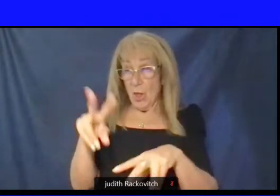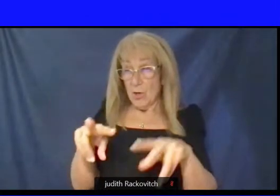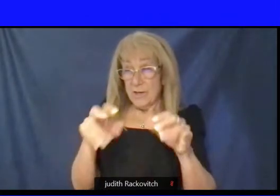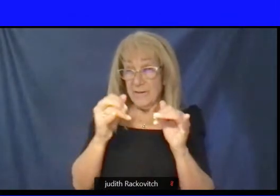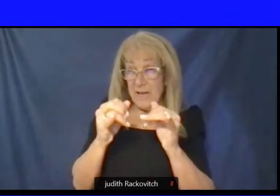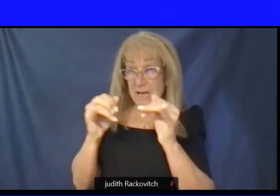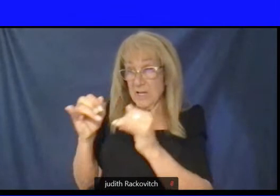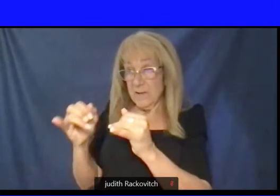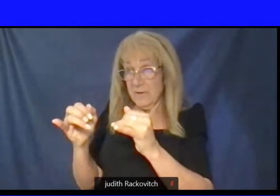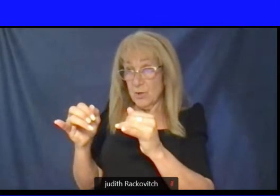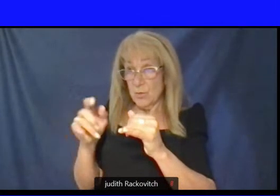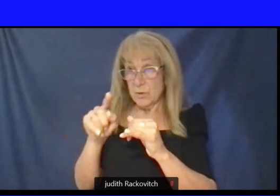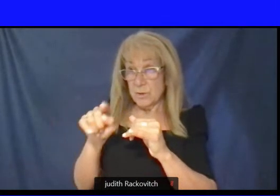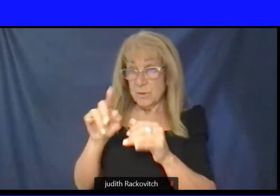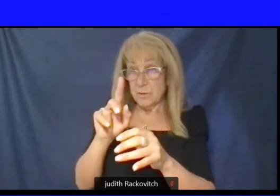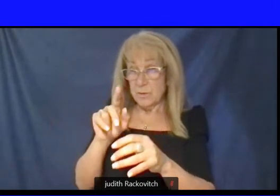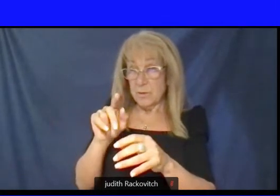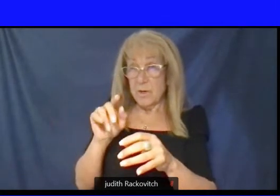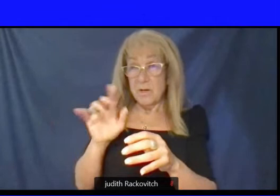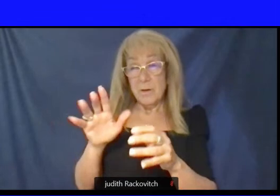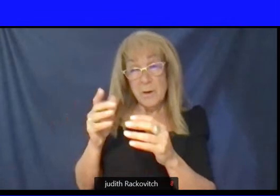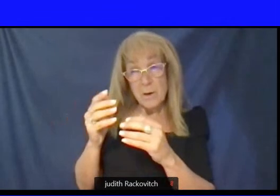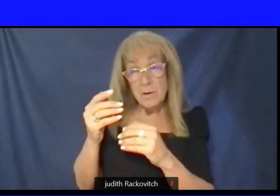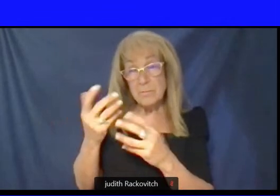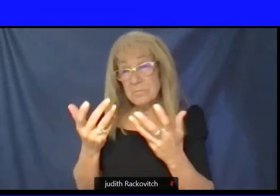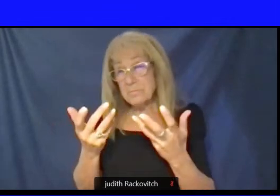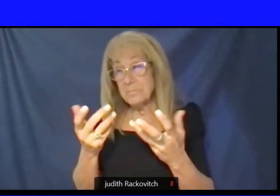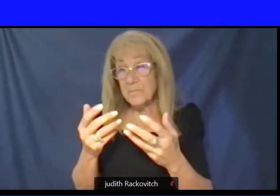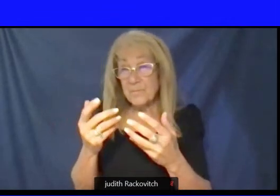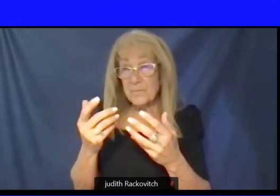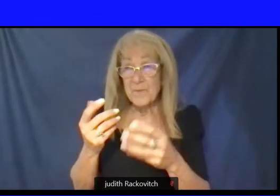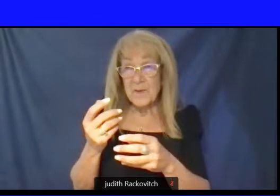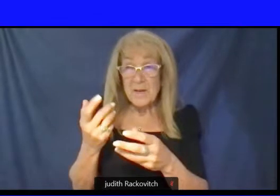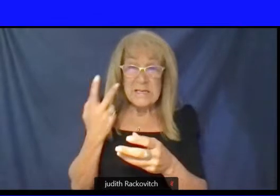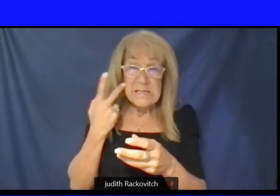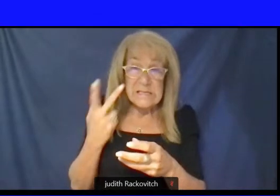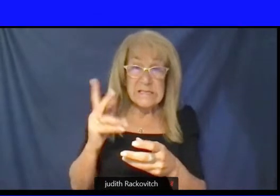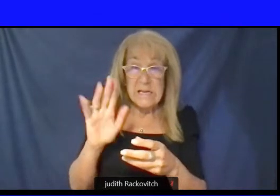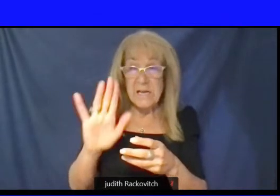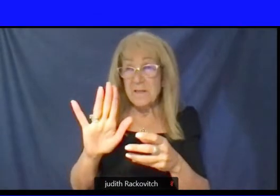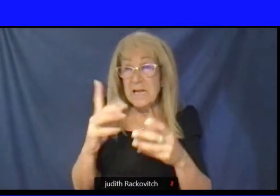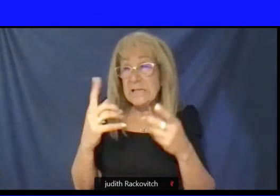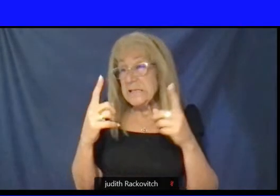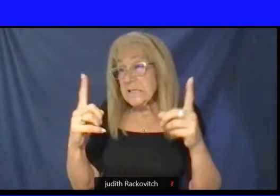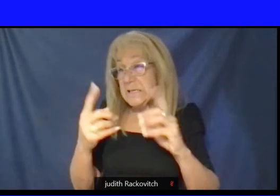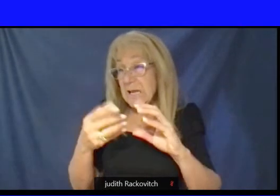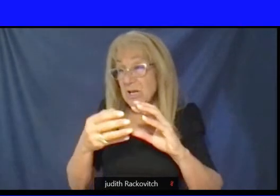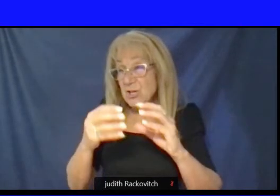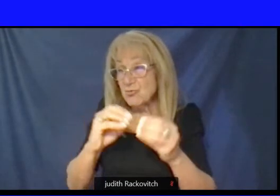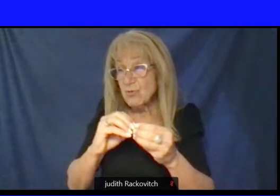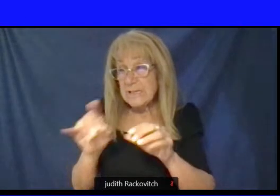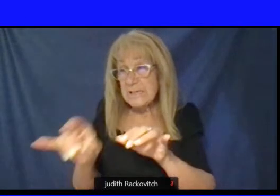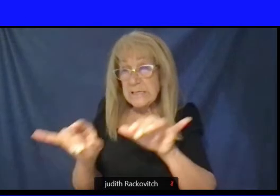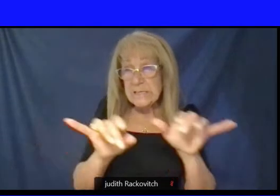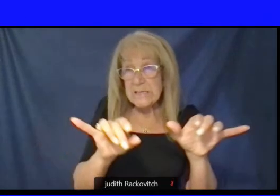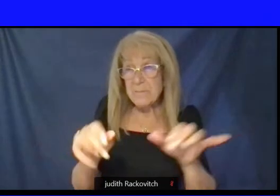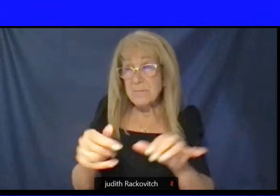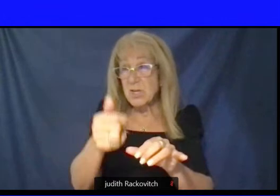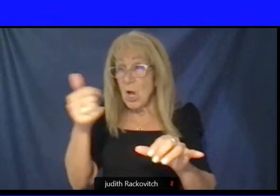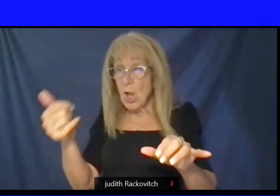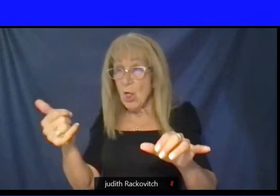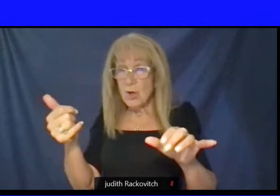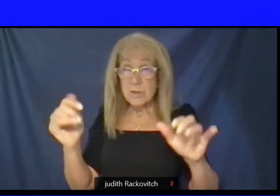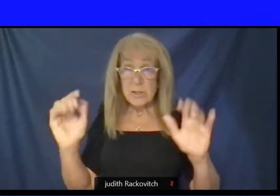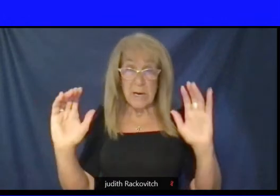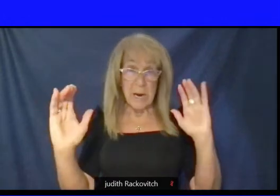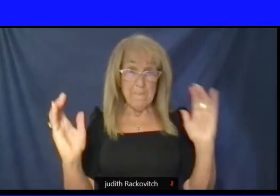organizations of the IPA that are teams. Each of the teams is a different